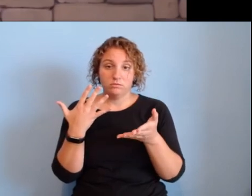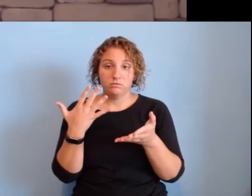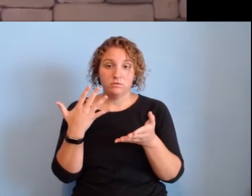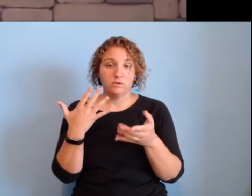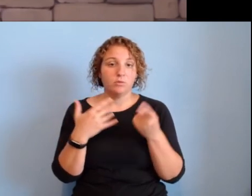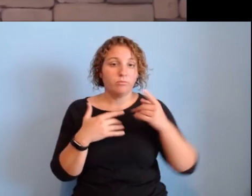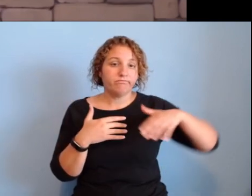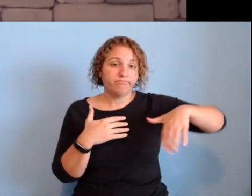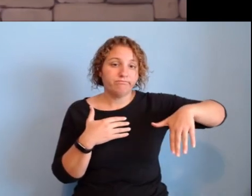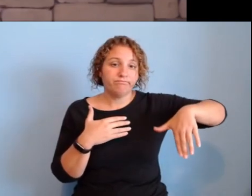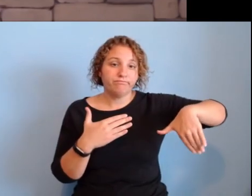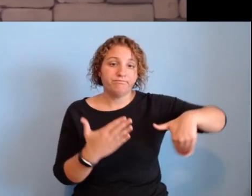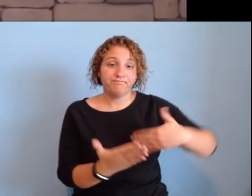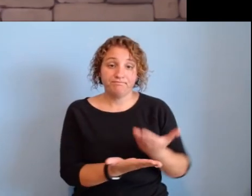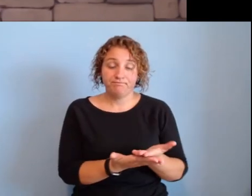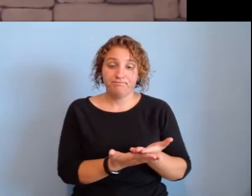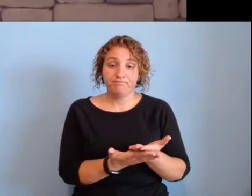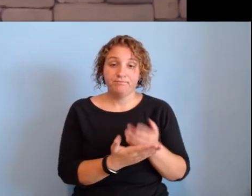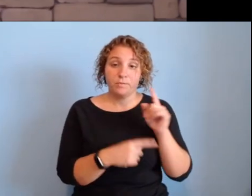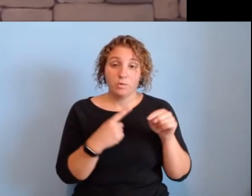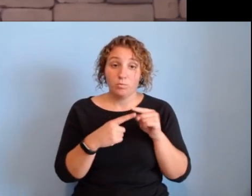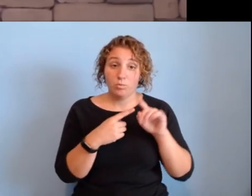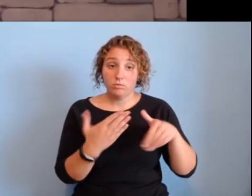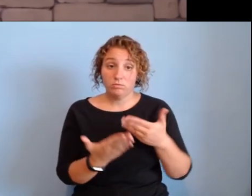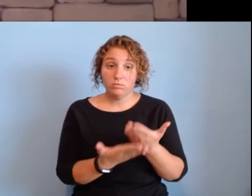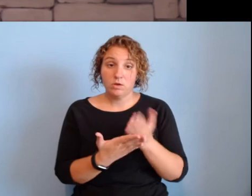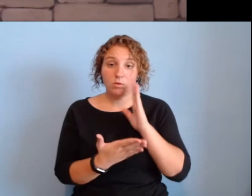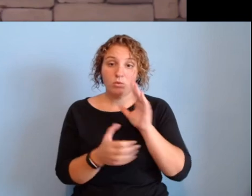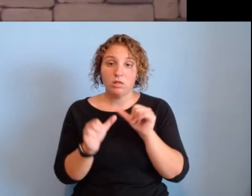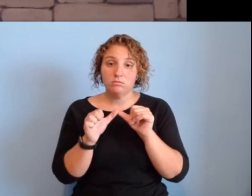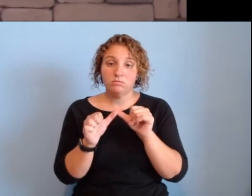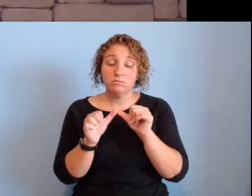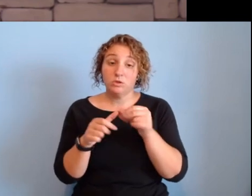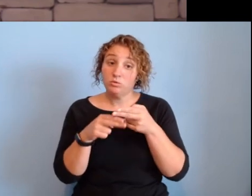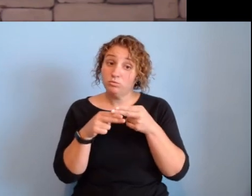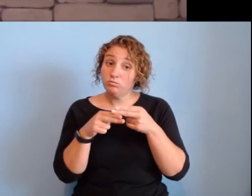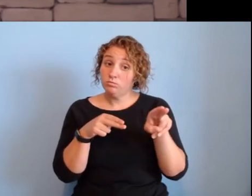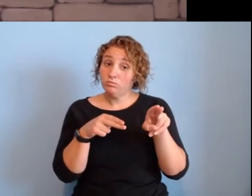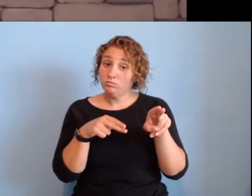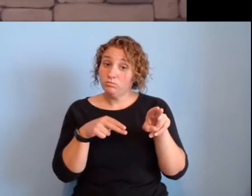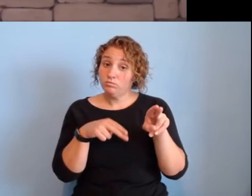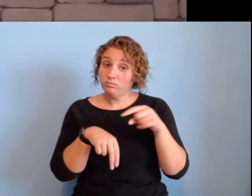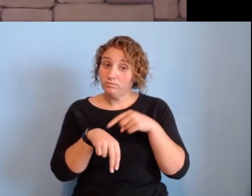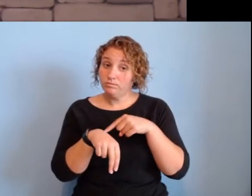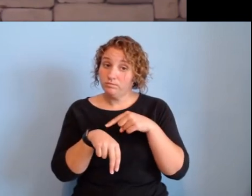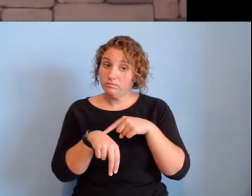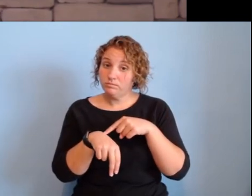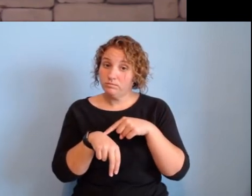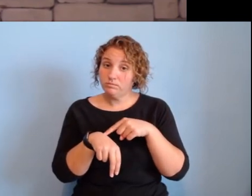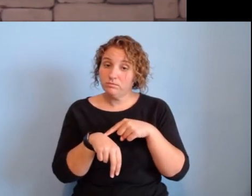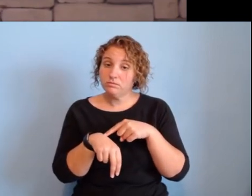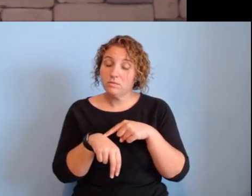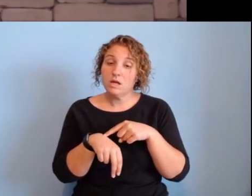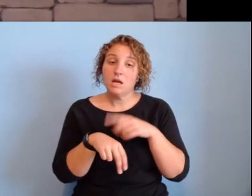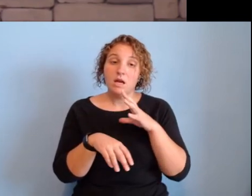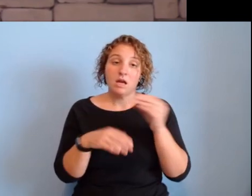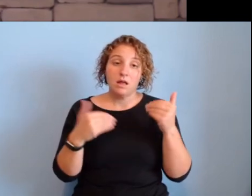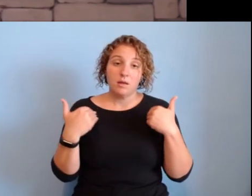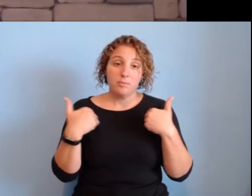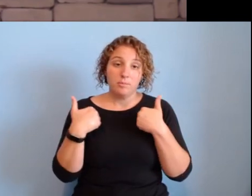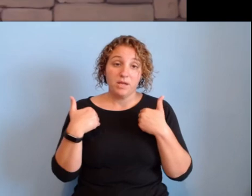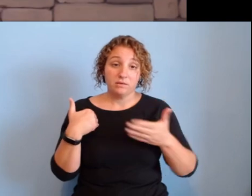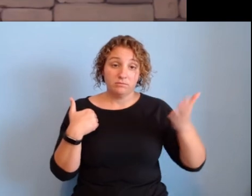not yet come. And when he cometh, he must continue a short space. And the beast that was